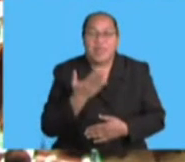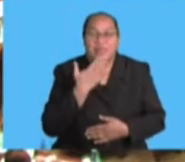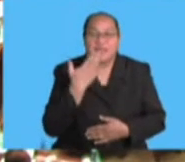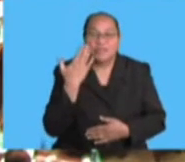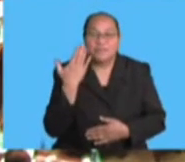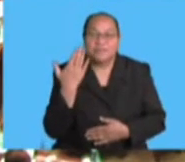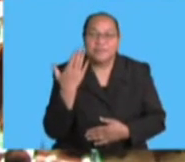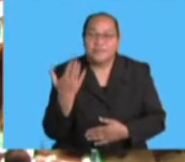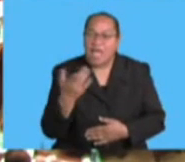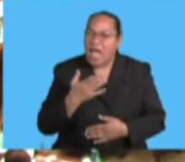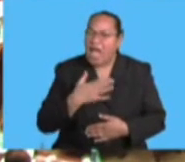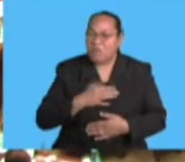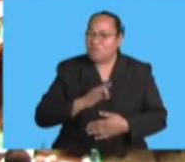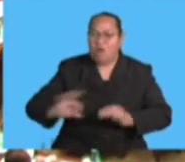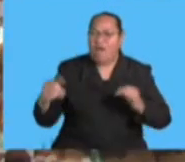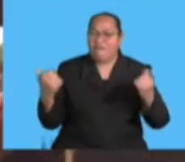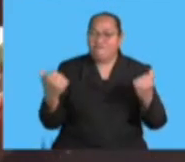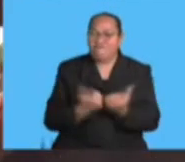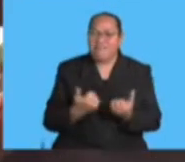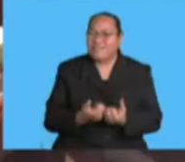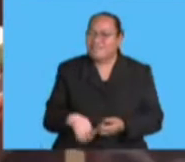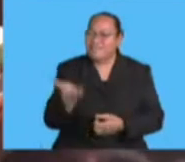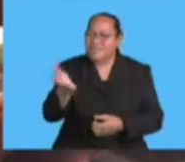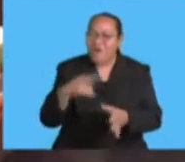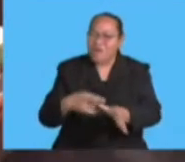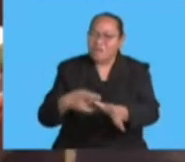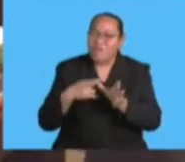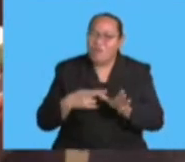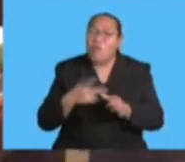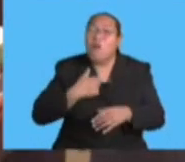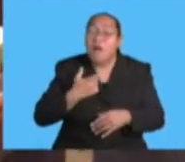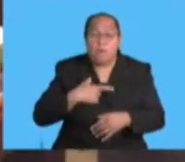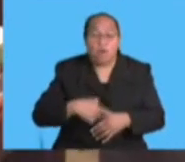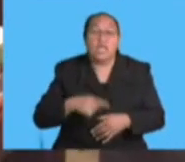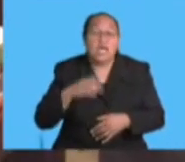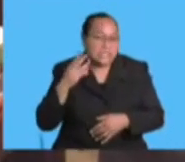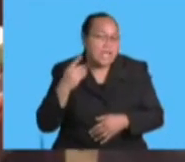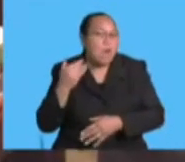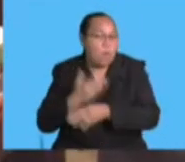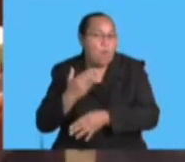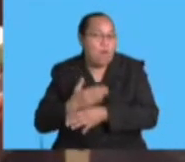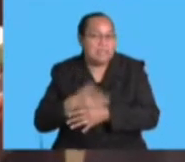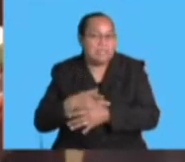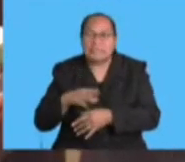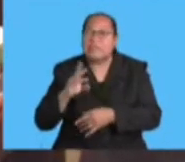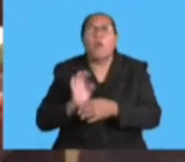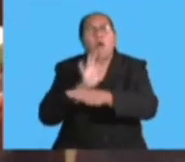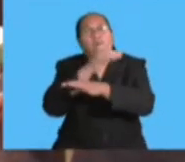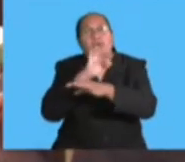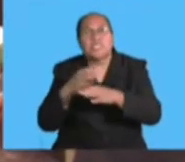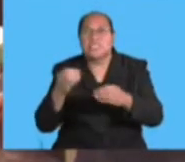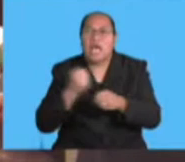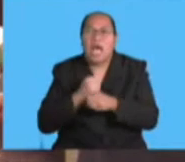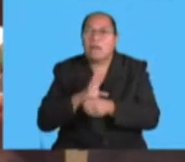I tend to disagree with the Honourable Minister in his response, because there are workers who have been exploited by these foreign film